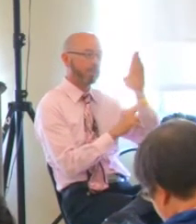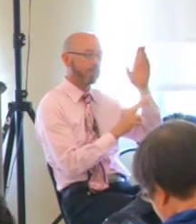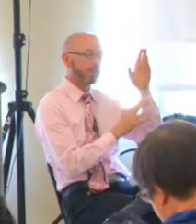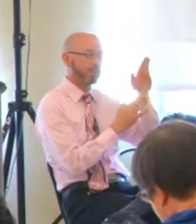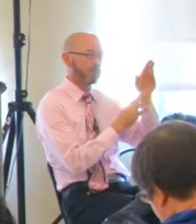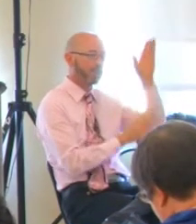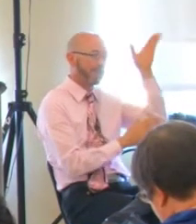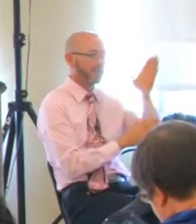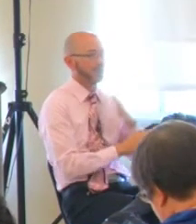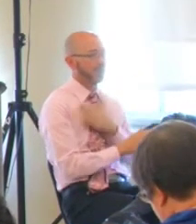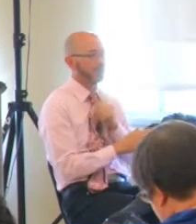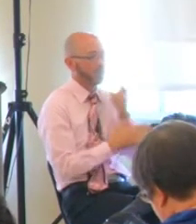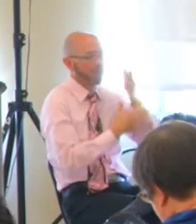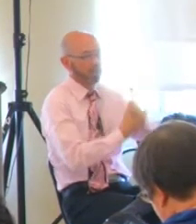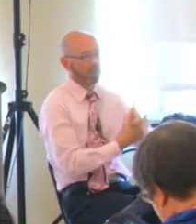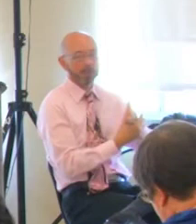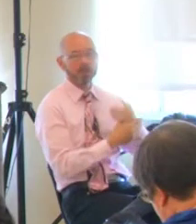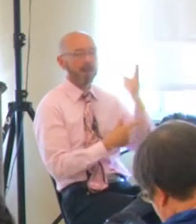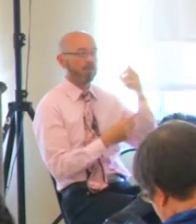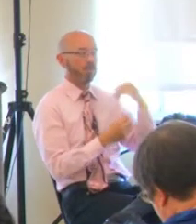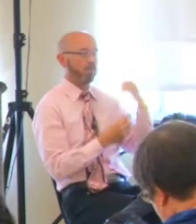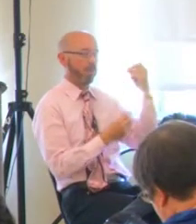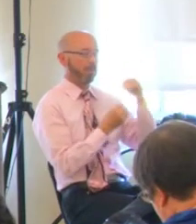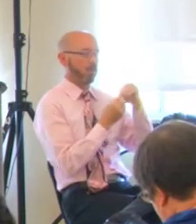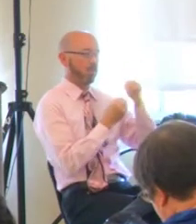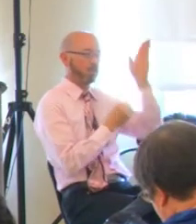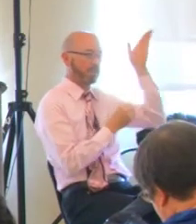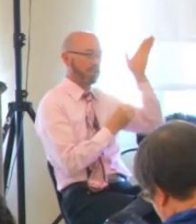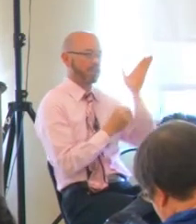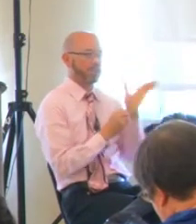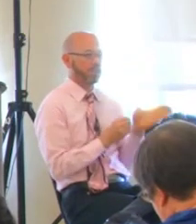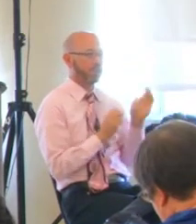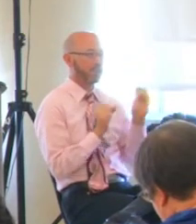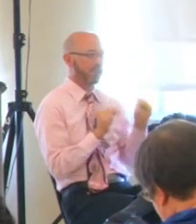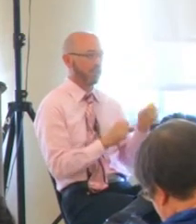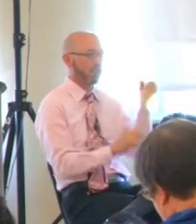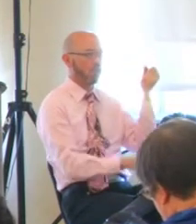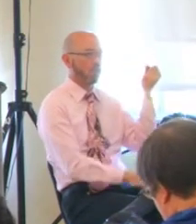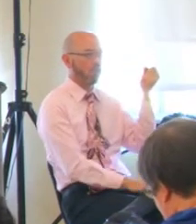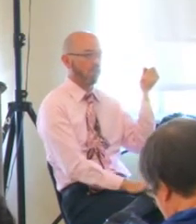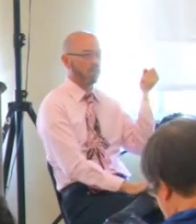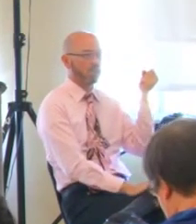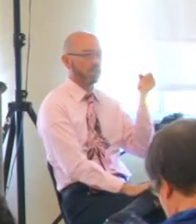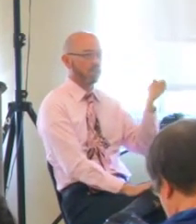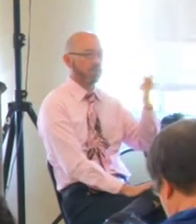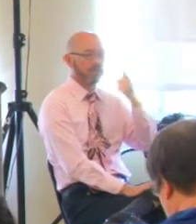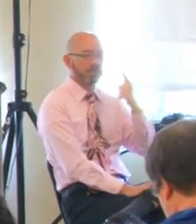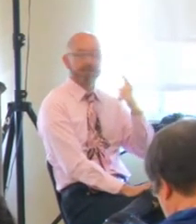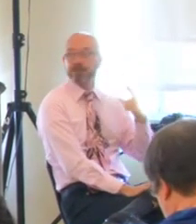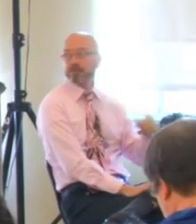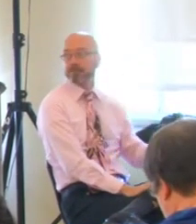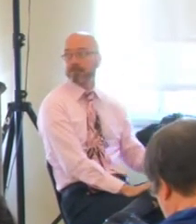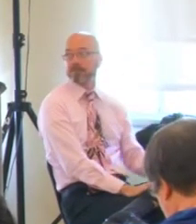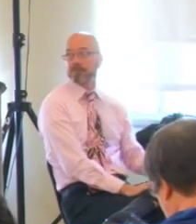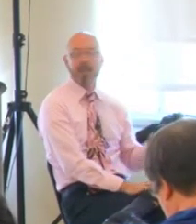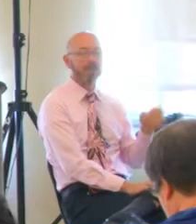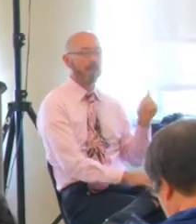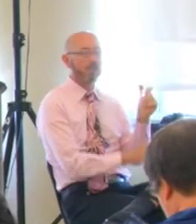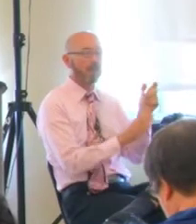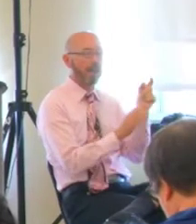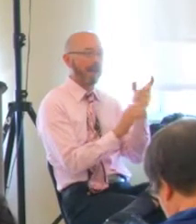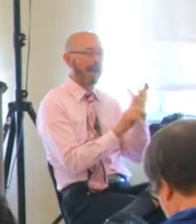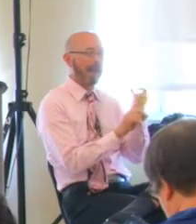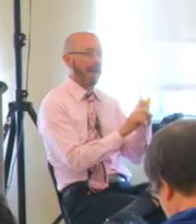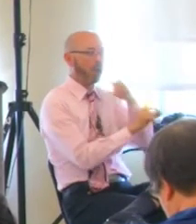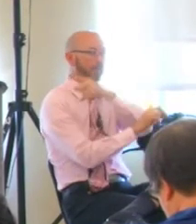addition, to Dr. Cohen, we have one more presenter, so if we could possibly hold out kind of questions, and it's really a little bit out of the scope with